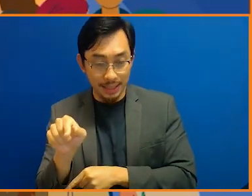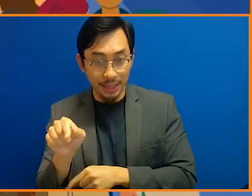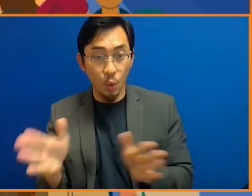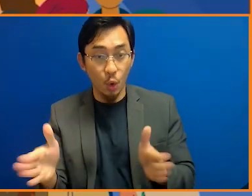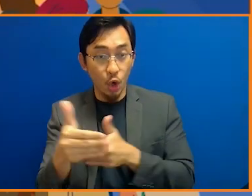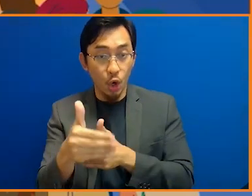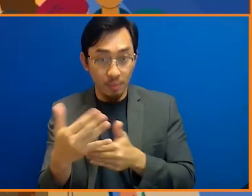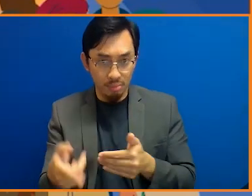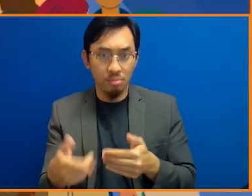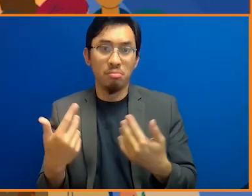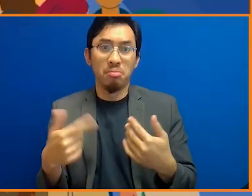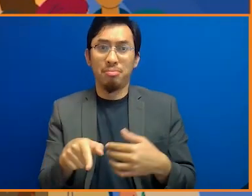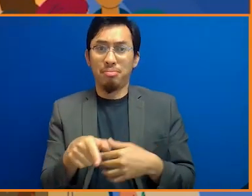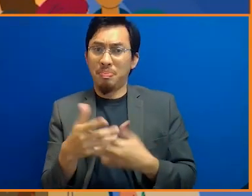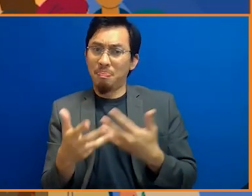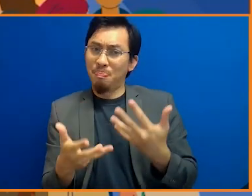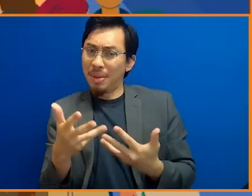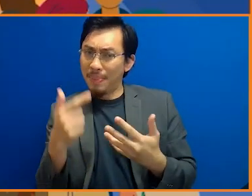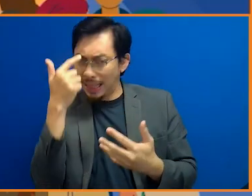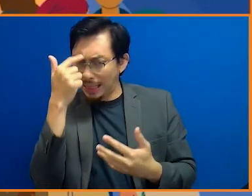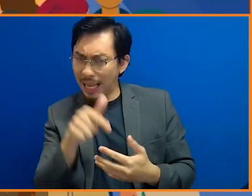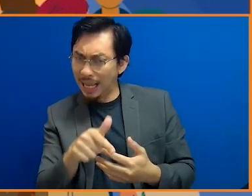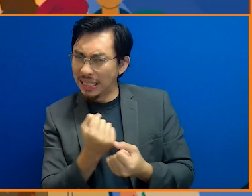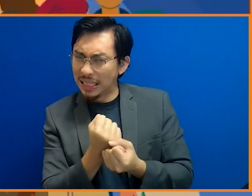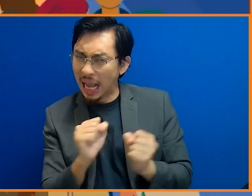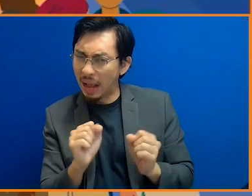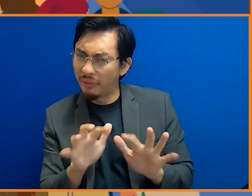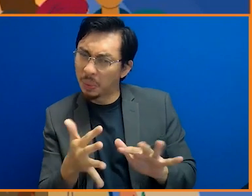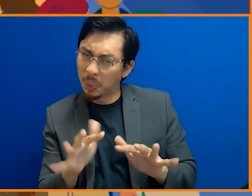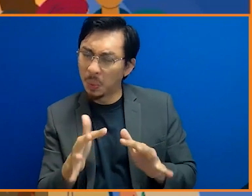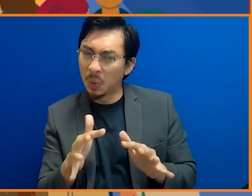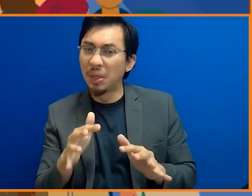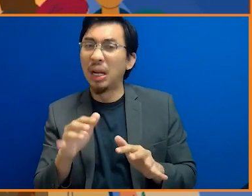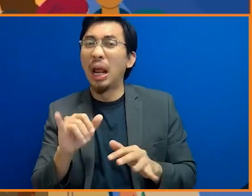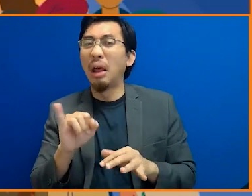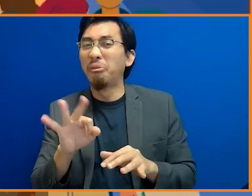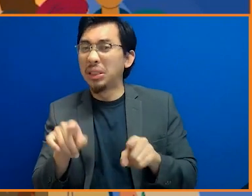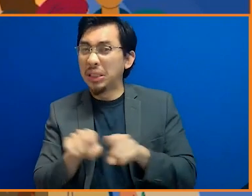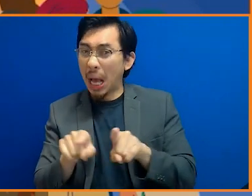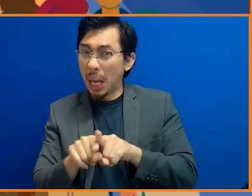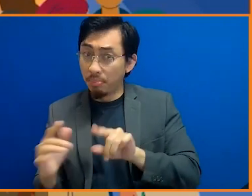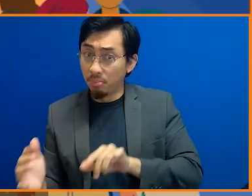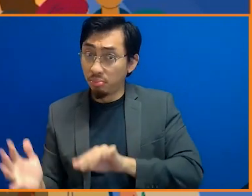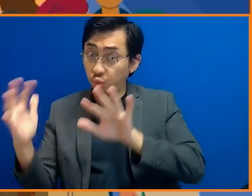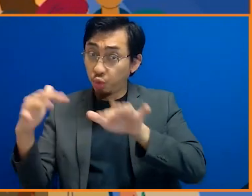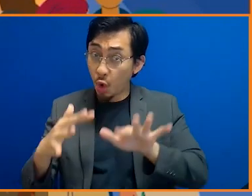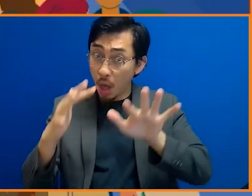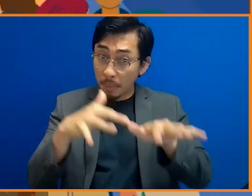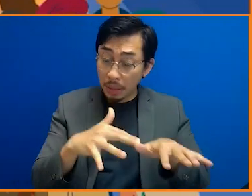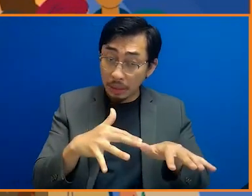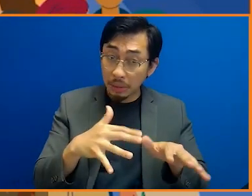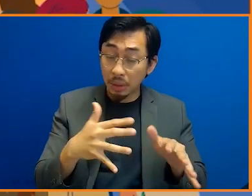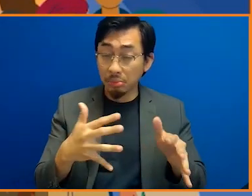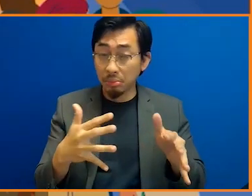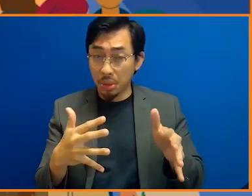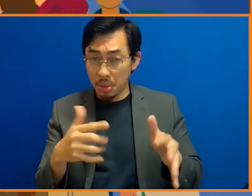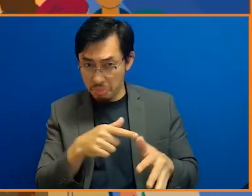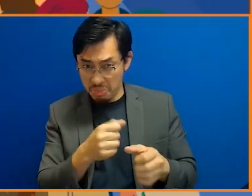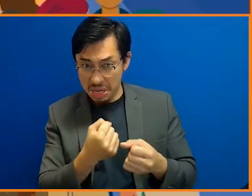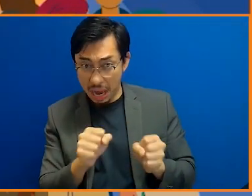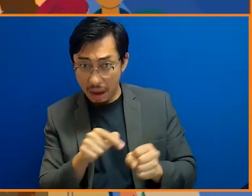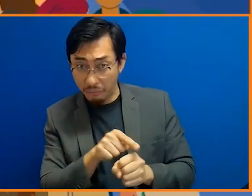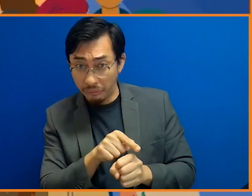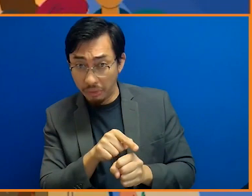so this room will be also flood. So that may be not safe in if the same